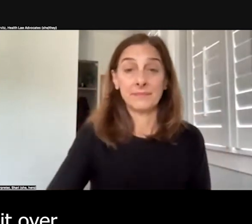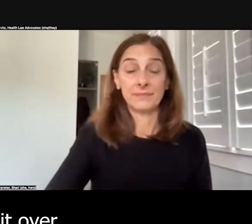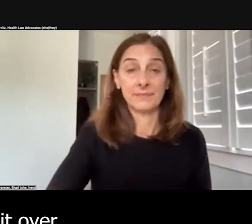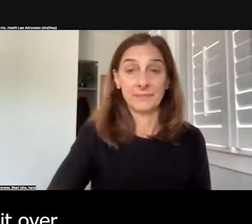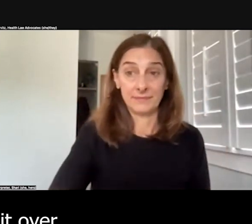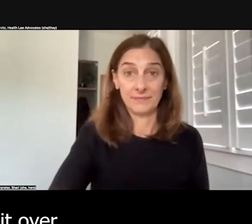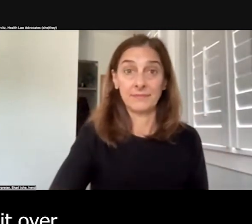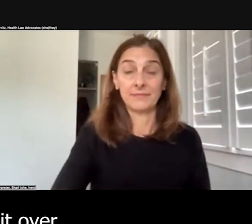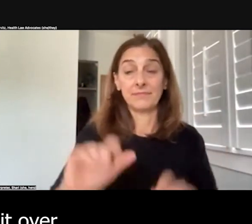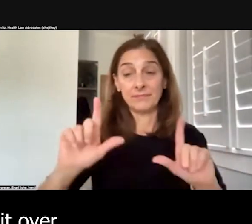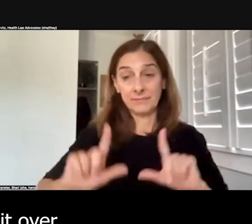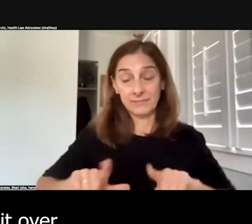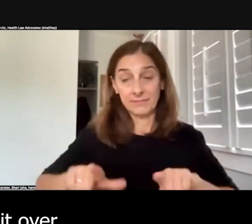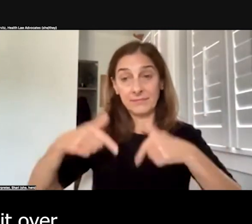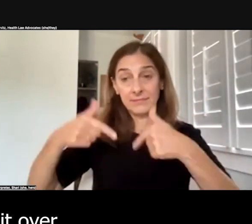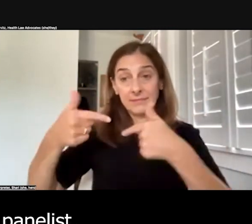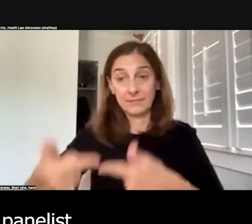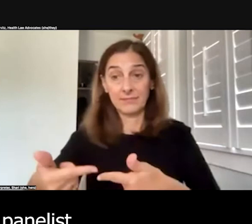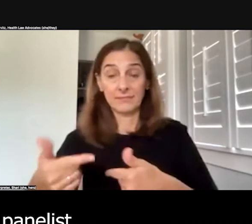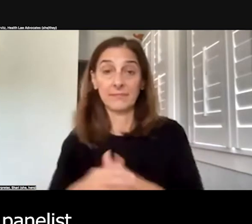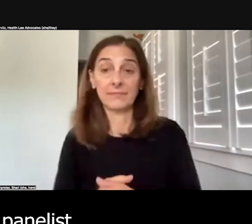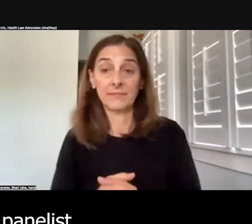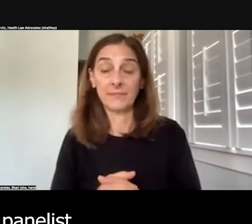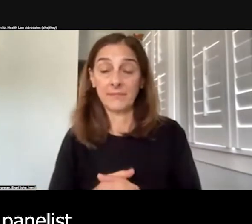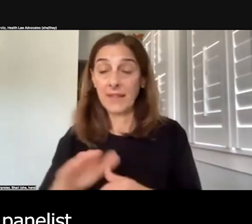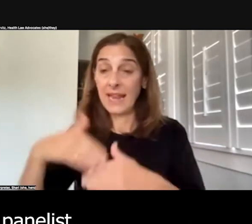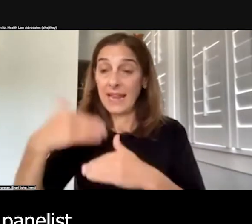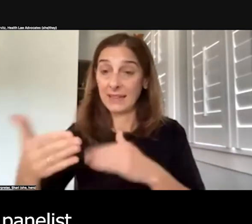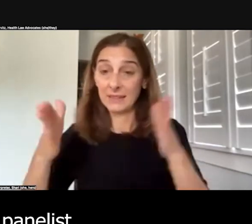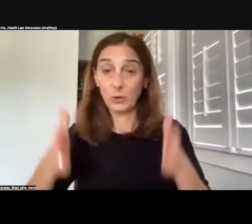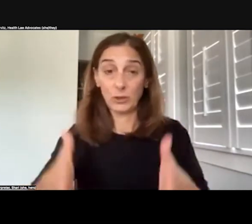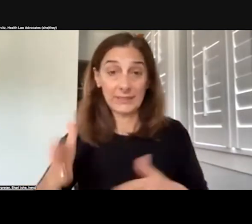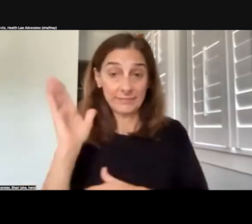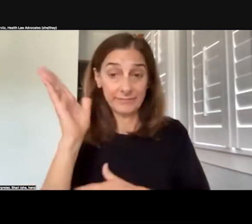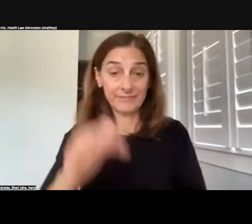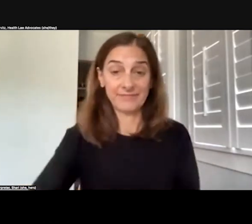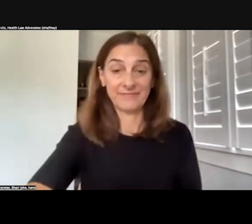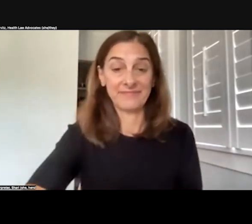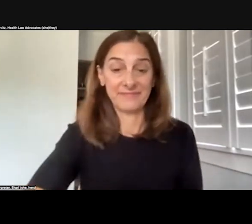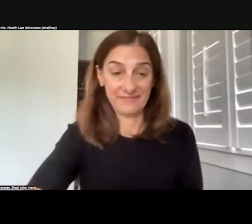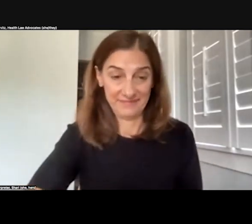and turn it over to the next panelist.